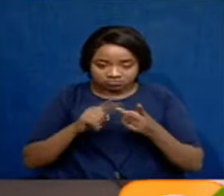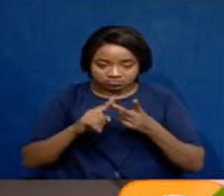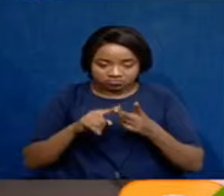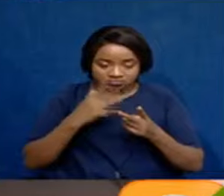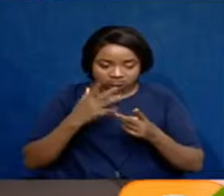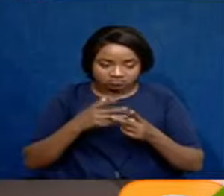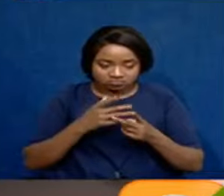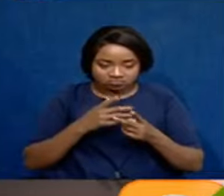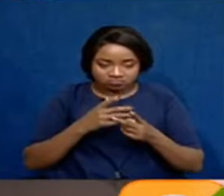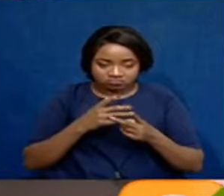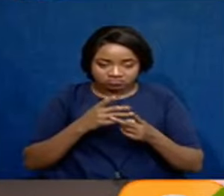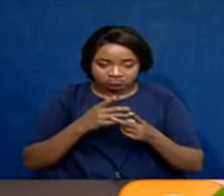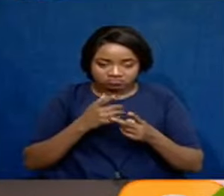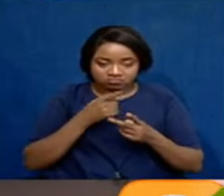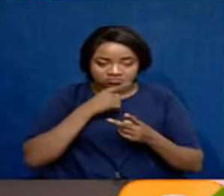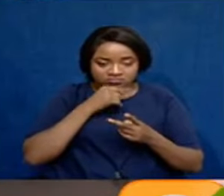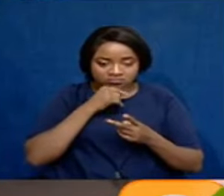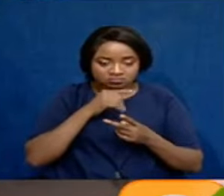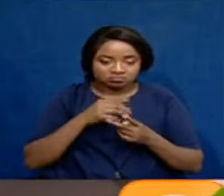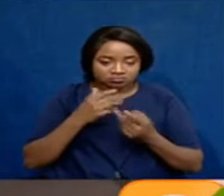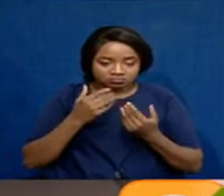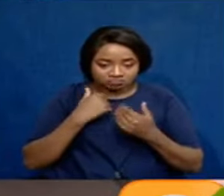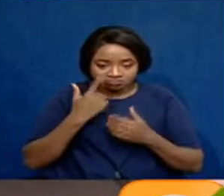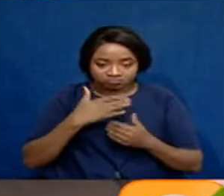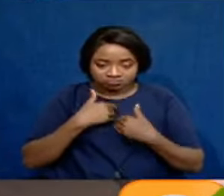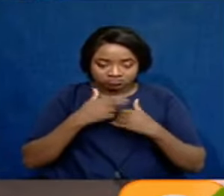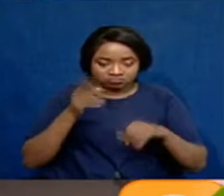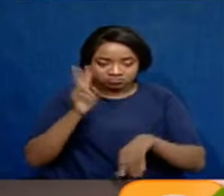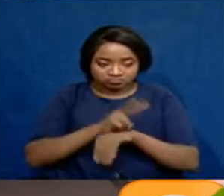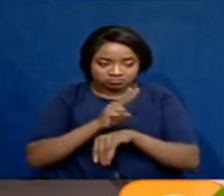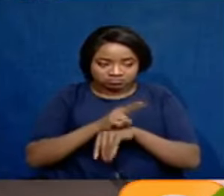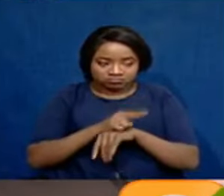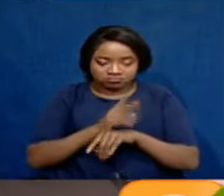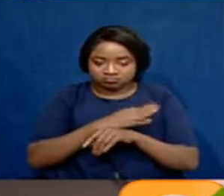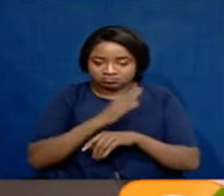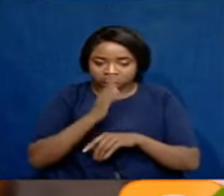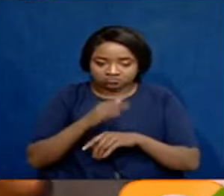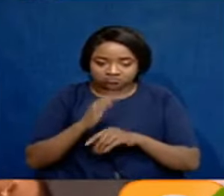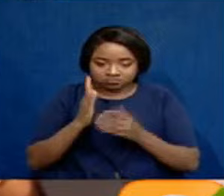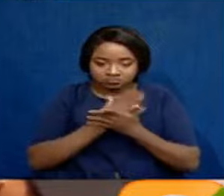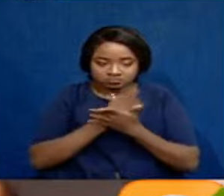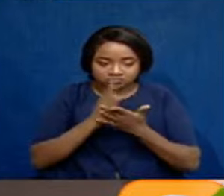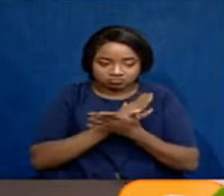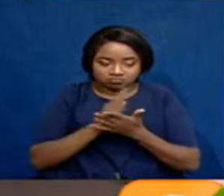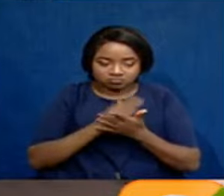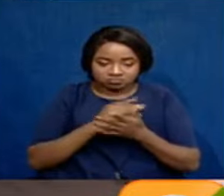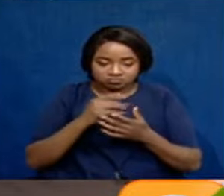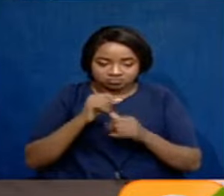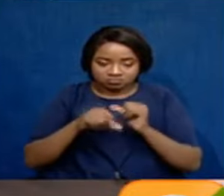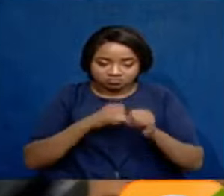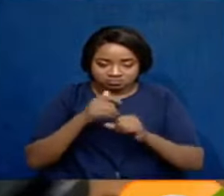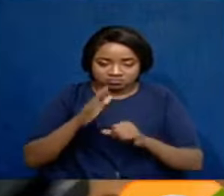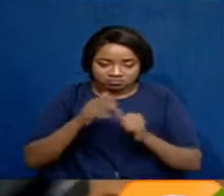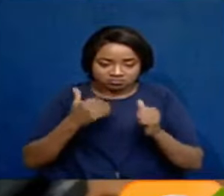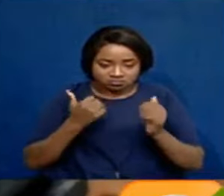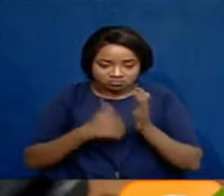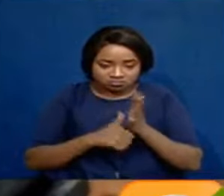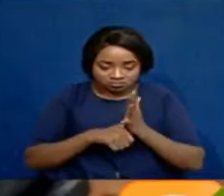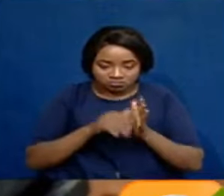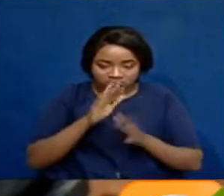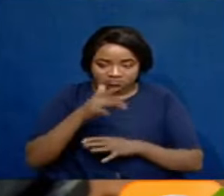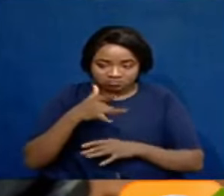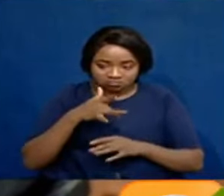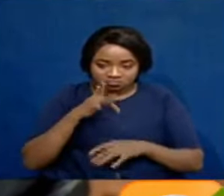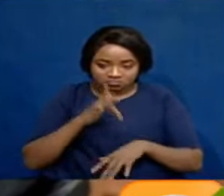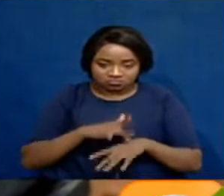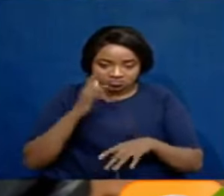So men with stigma issues, they will rarely share about urine-related problems to their families and to their people. So the community health